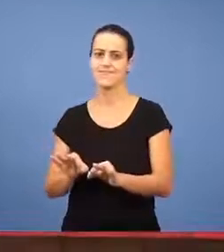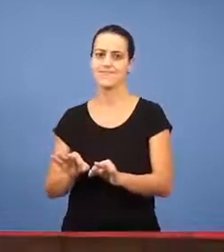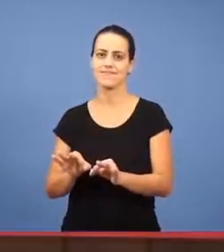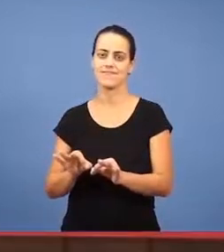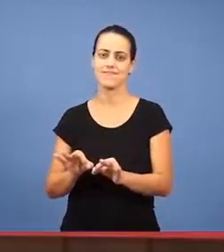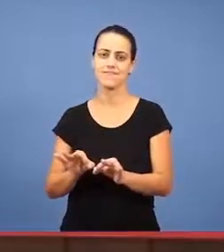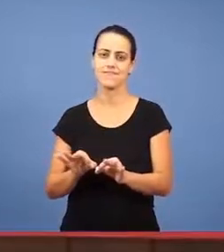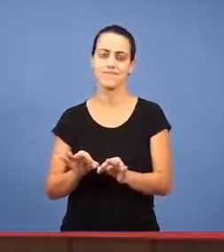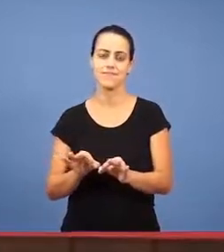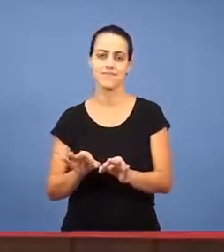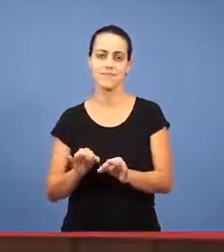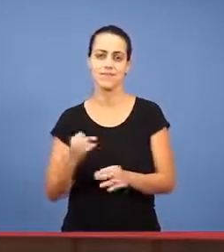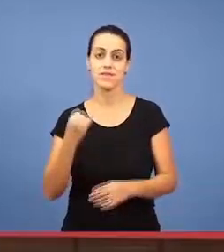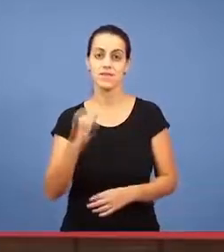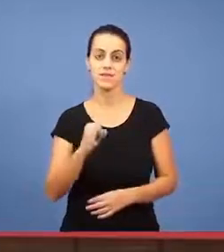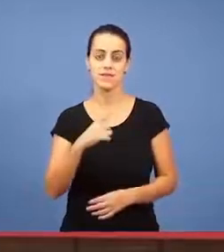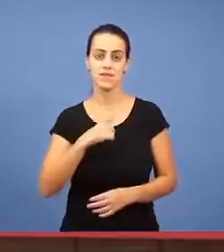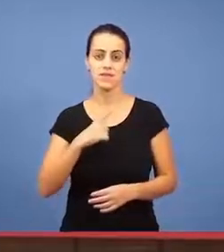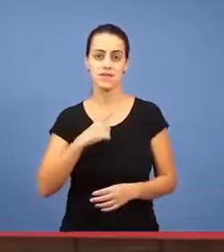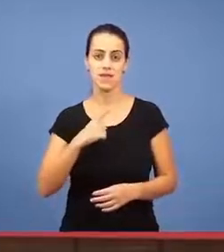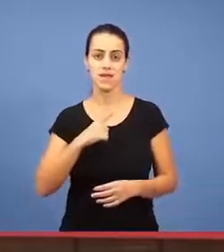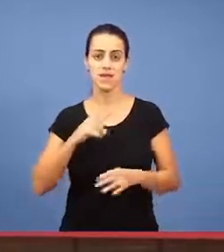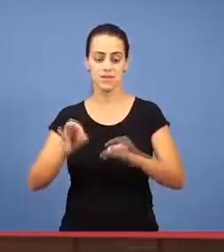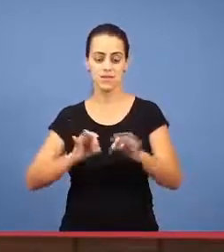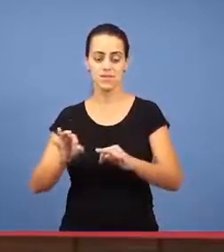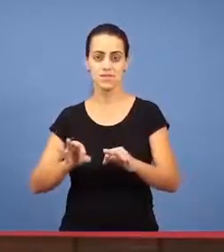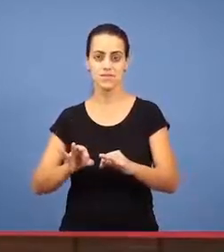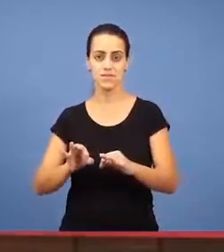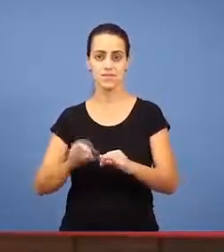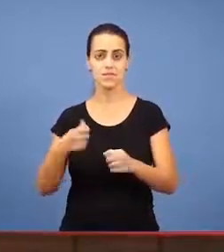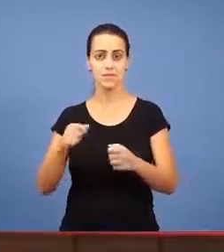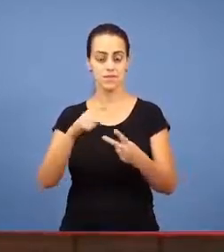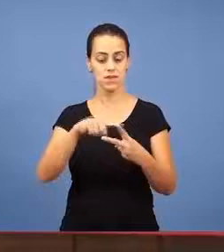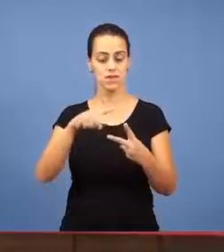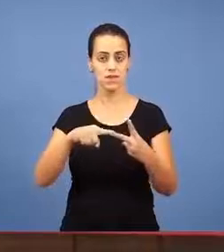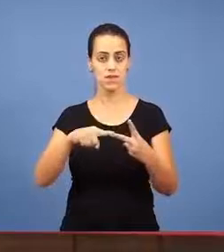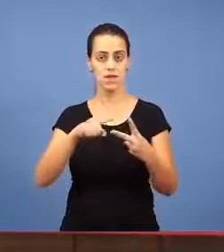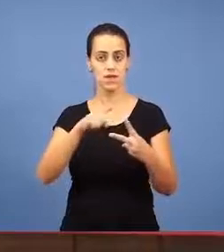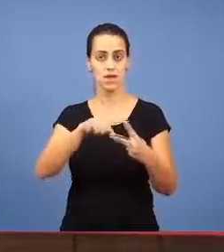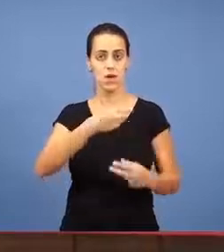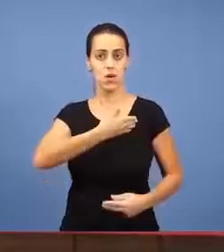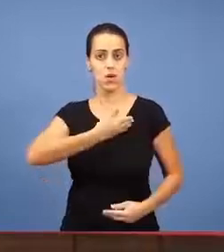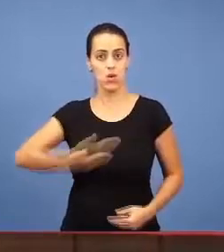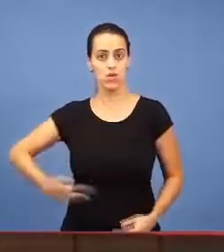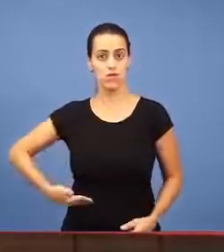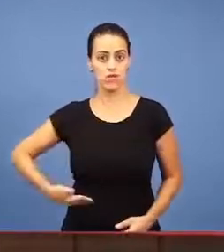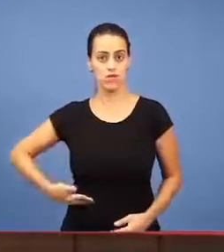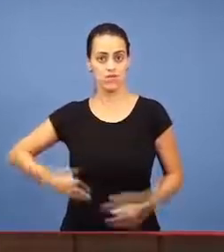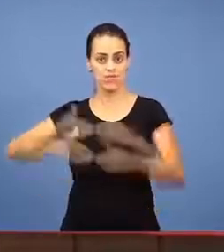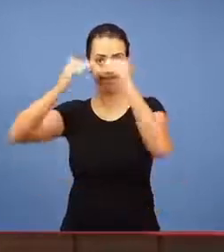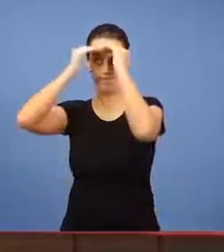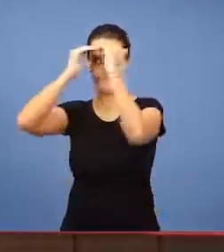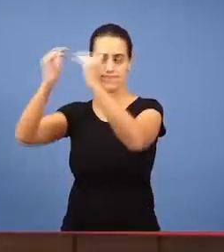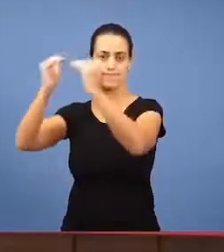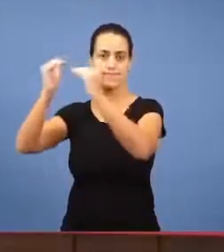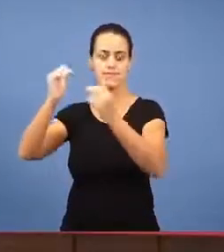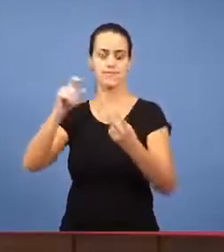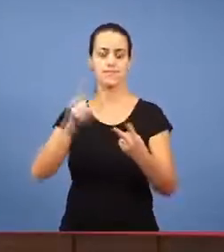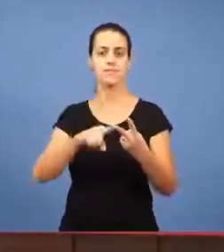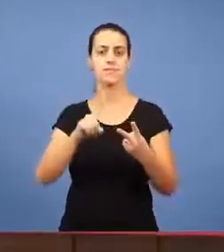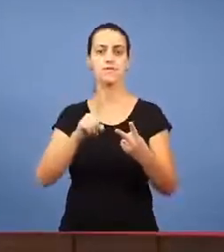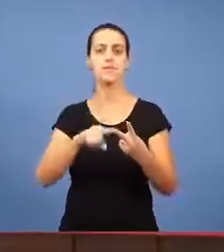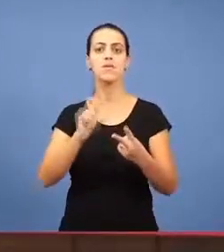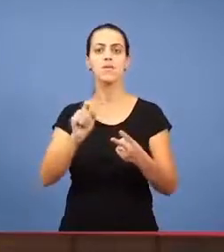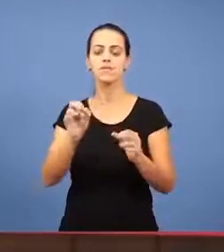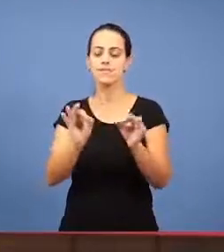it has, most importantly, it has to have something, government and discipline. I remember